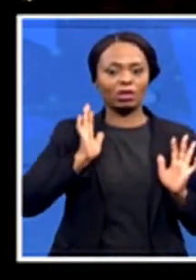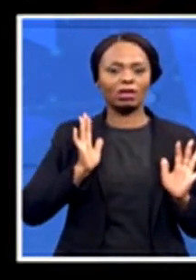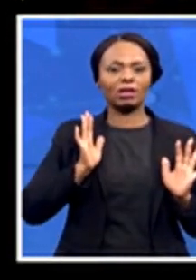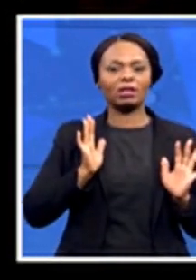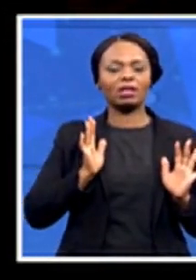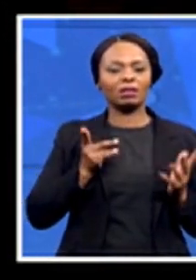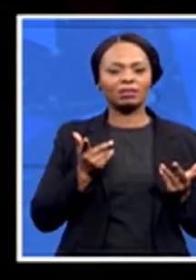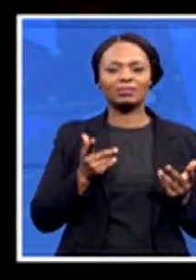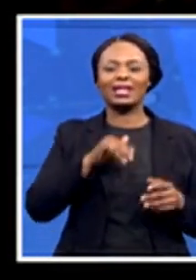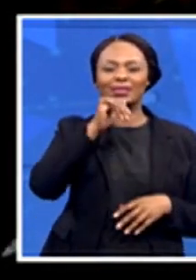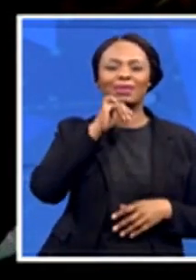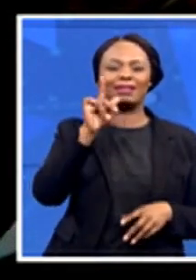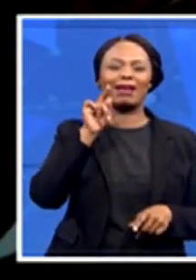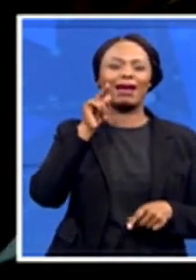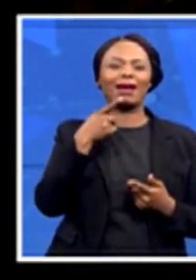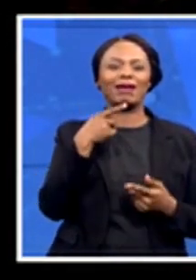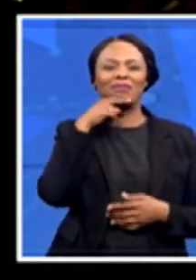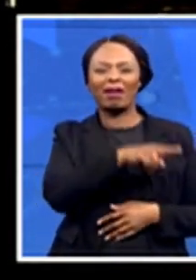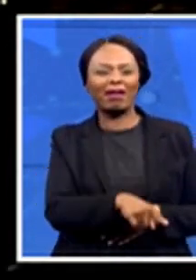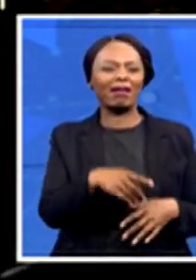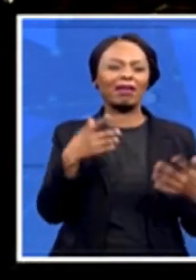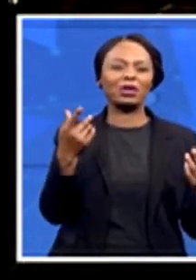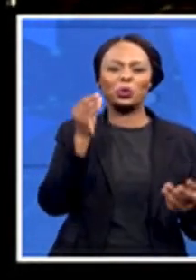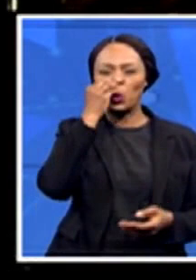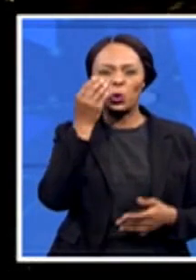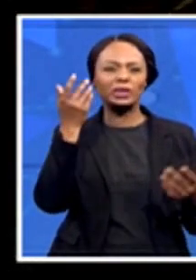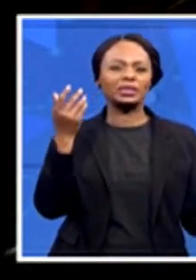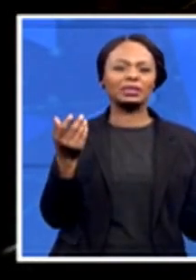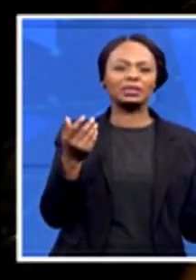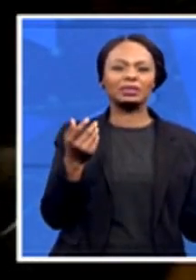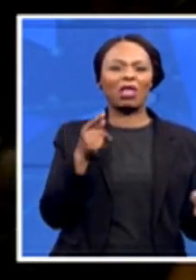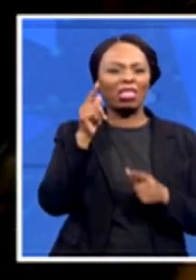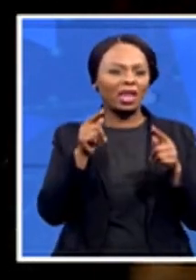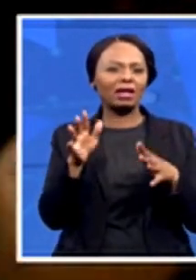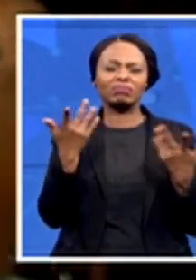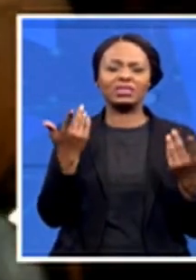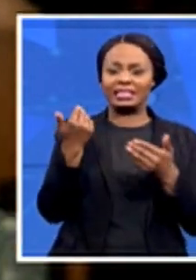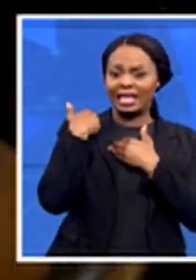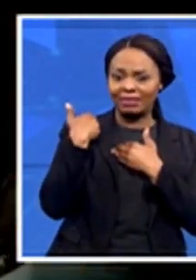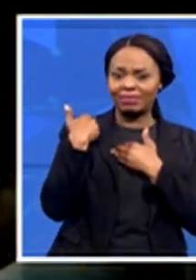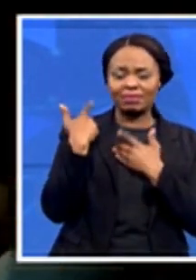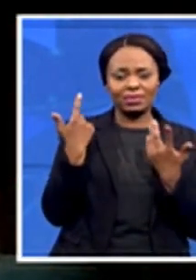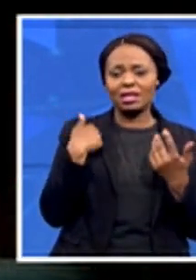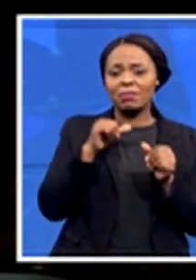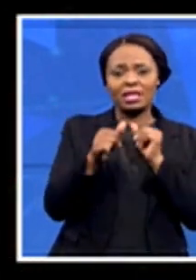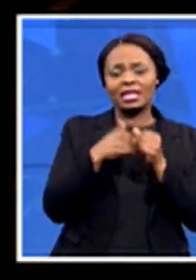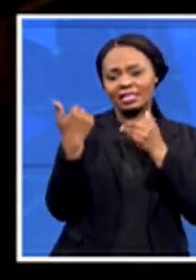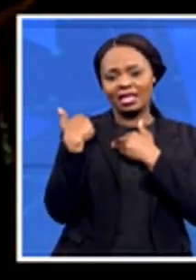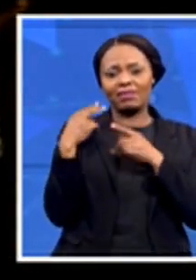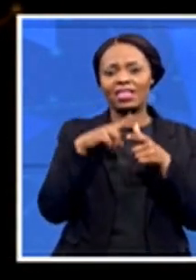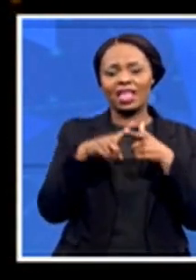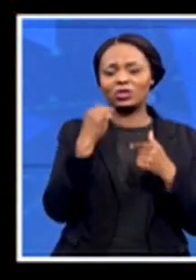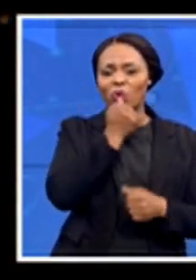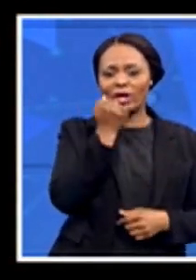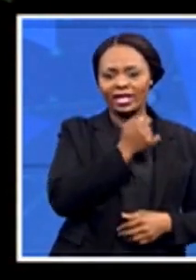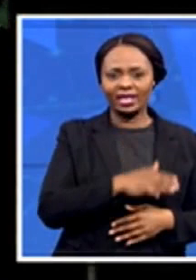yeah, if they say I'll be safe doing it, then I'd rather be safe than sorry. How do you feel about the convenience? You were here to